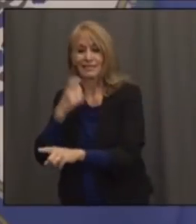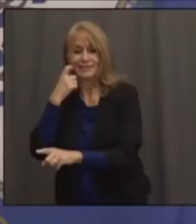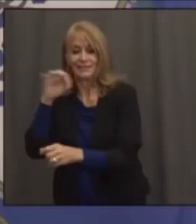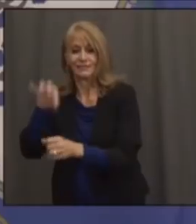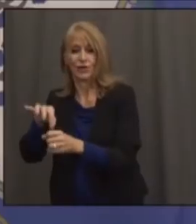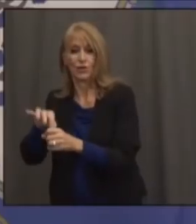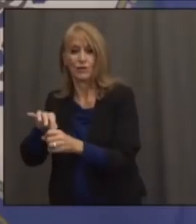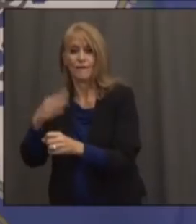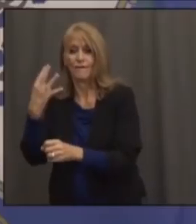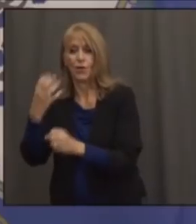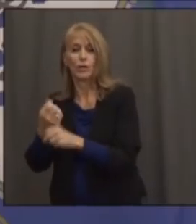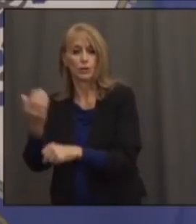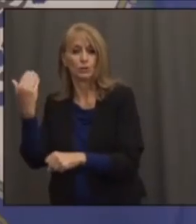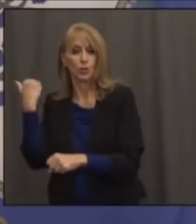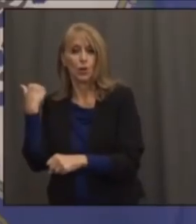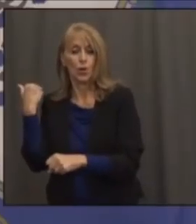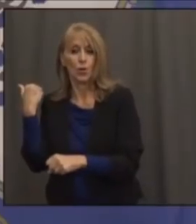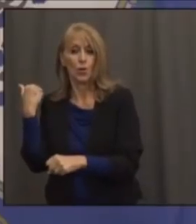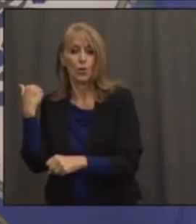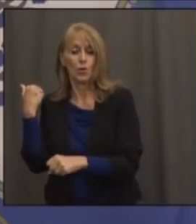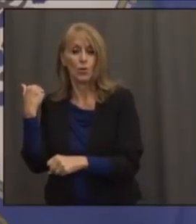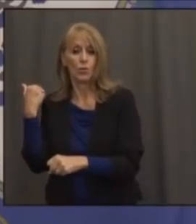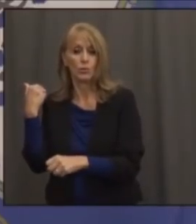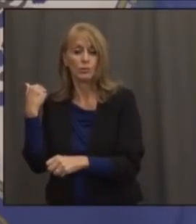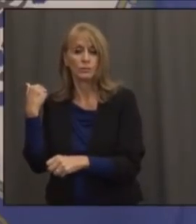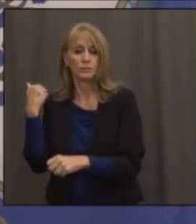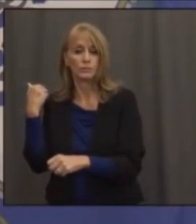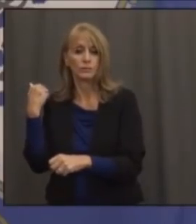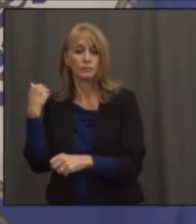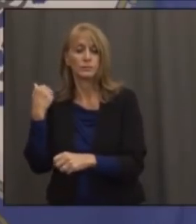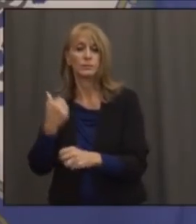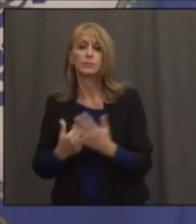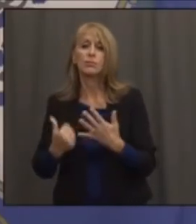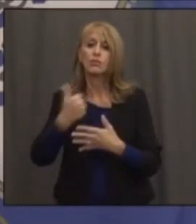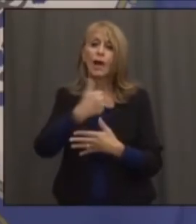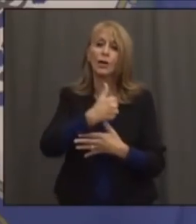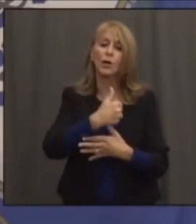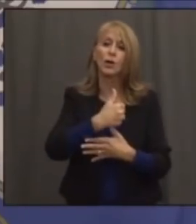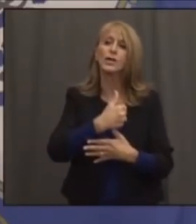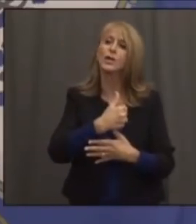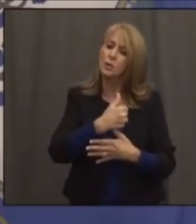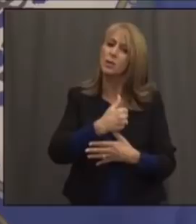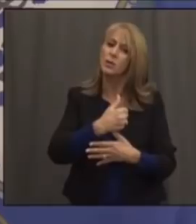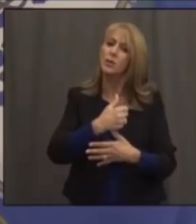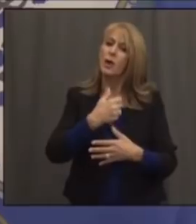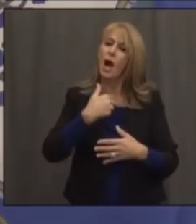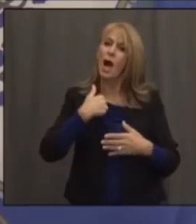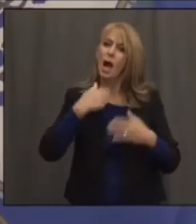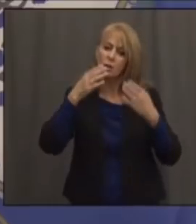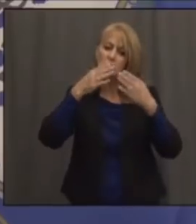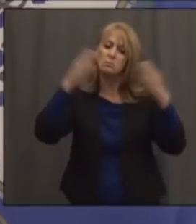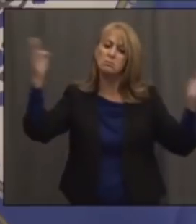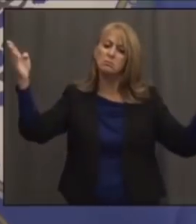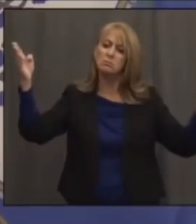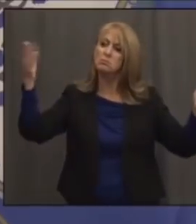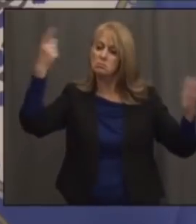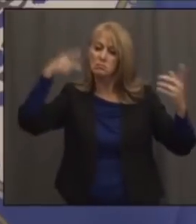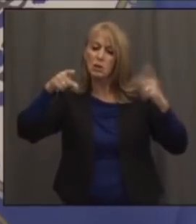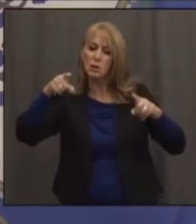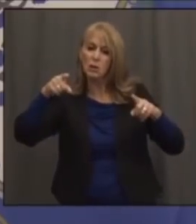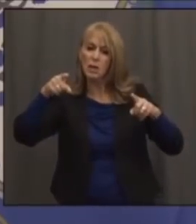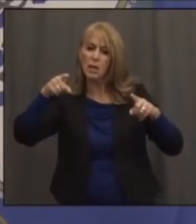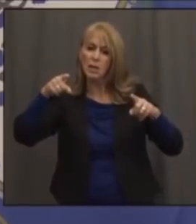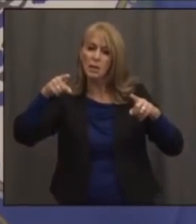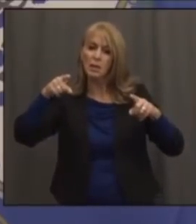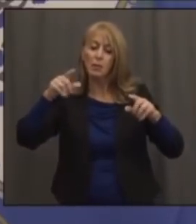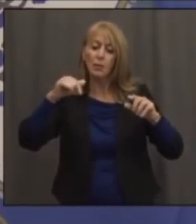or 5 years ago. I think in terms of priorities, we have broad agreement in terms of what we have to do to focus on those folks who have been